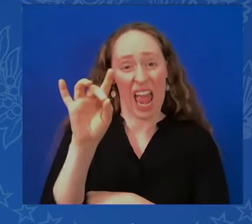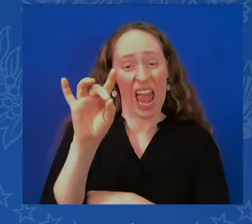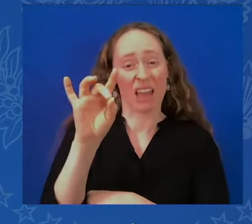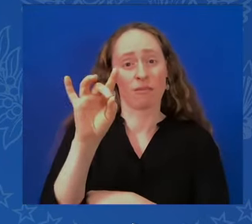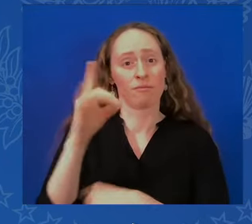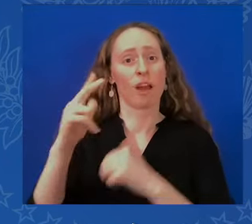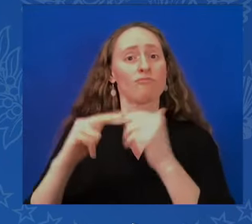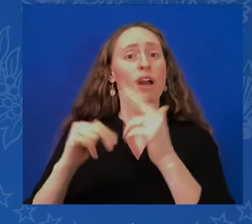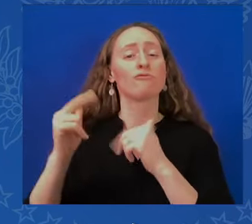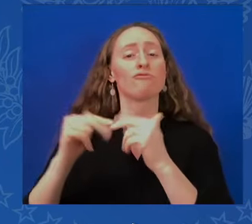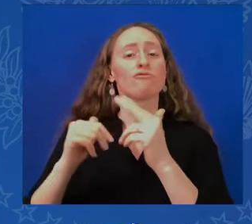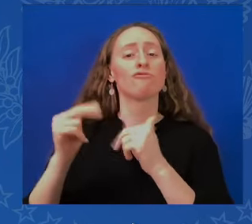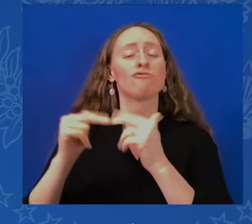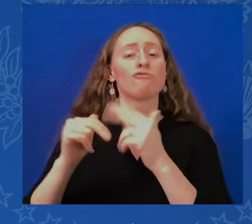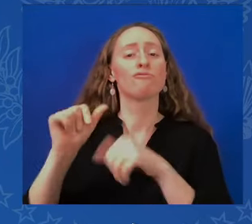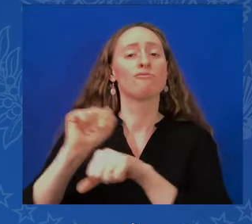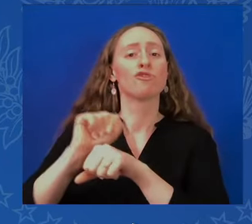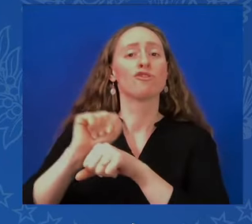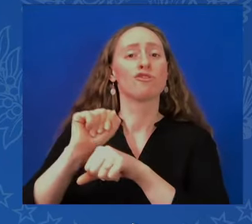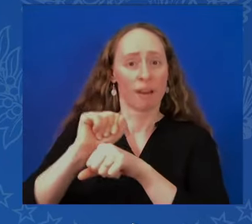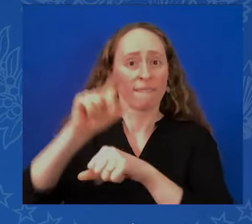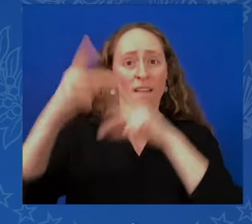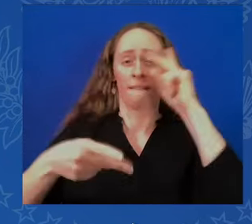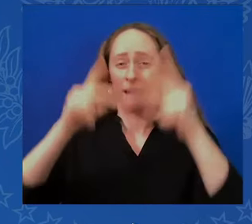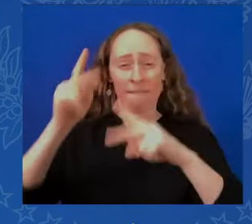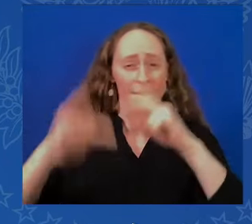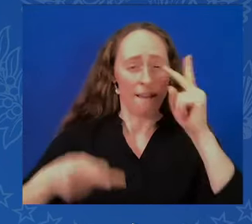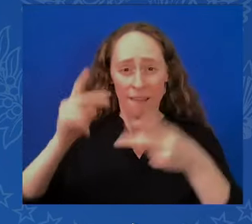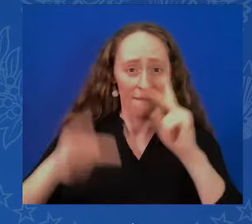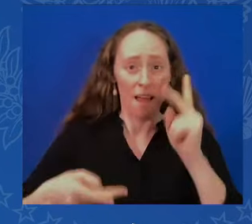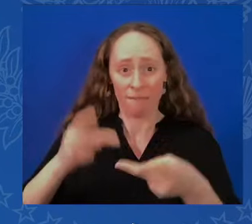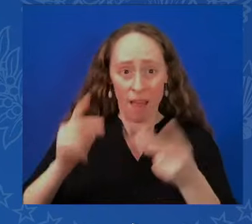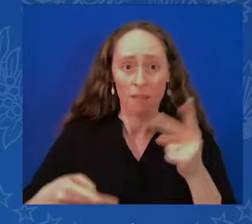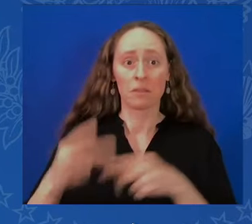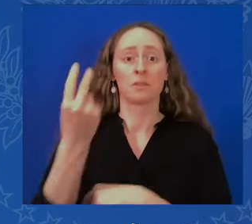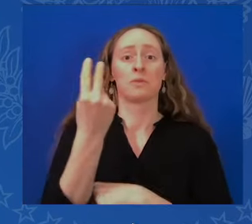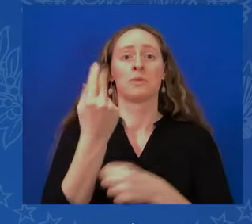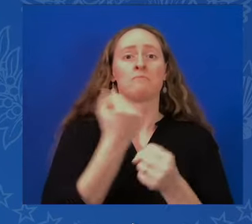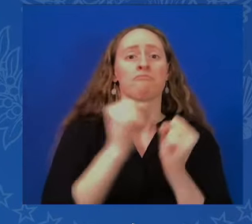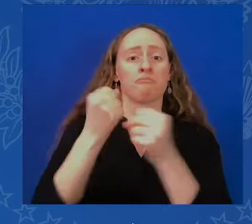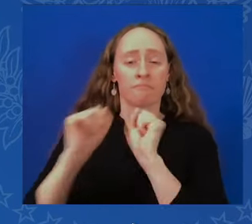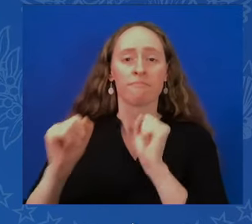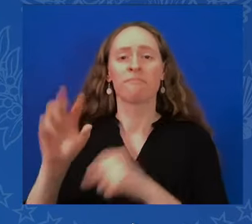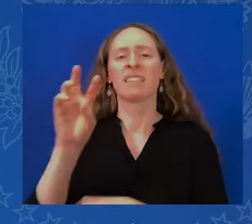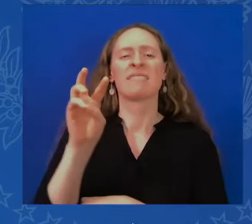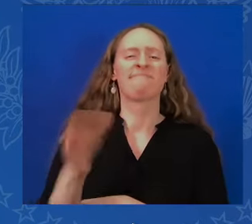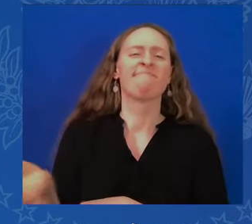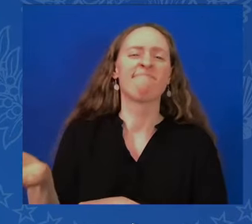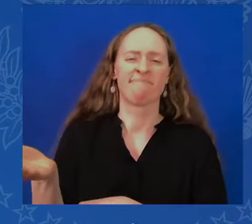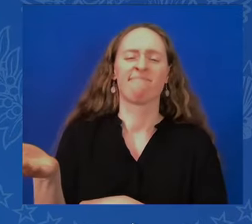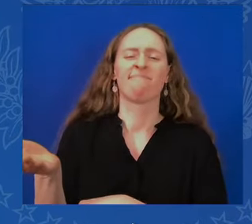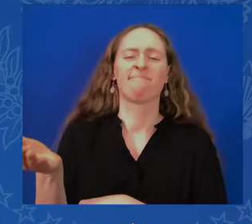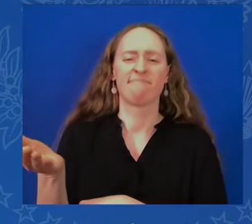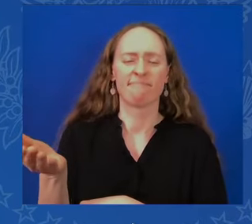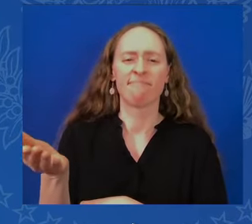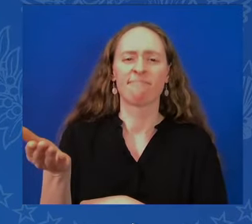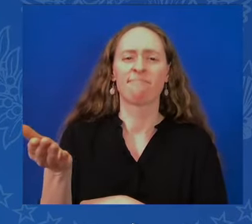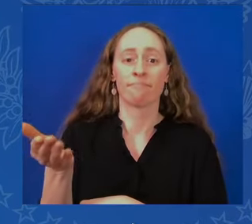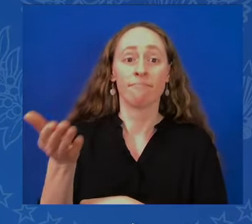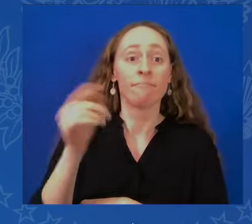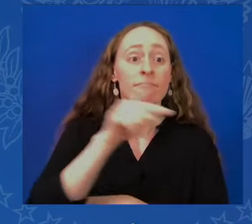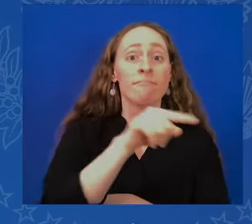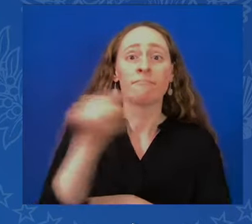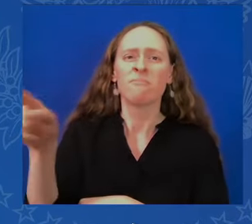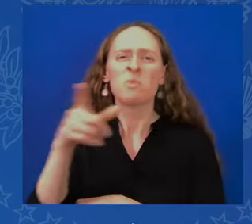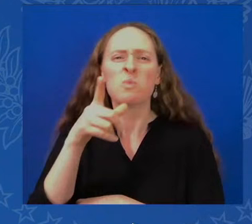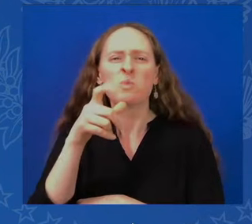lives. Most were immigrants, but all were Marylanders, hardworking, strong, and selfless. After pulling a night